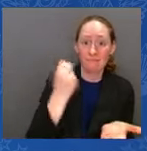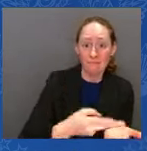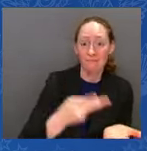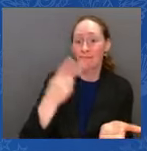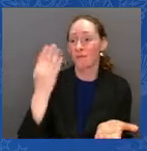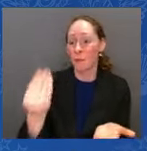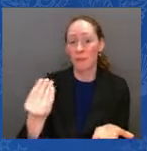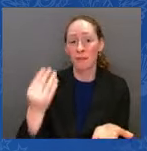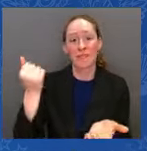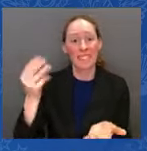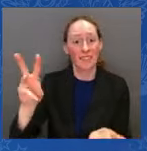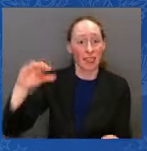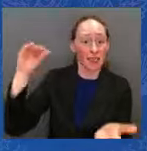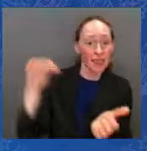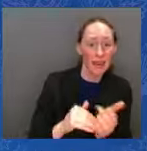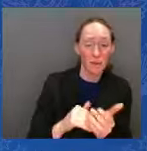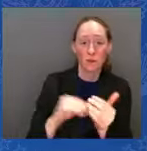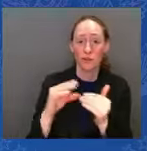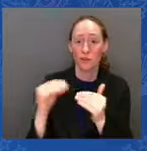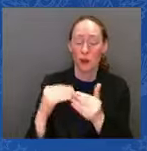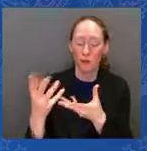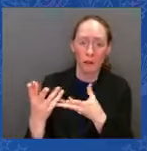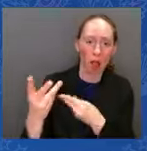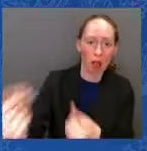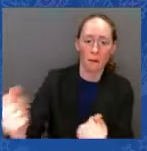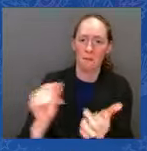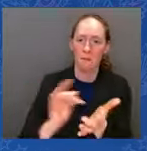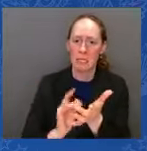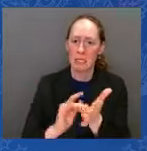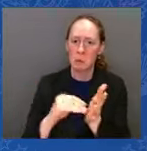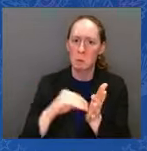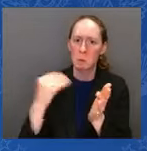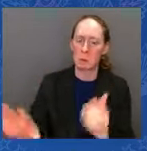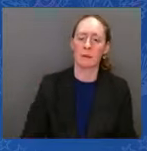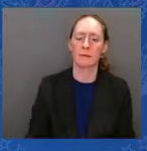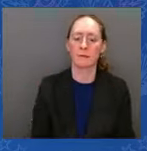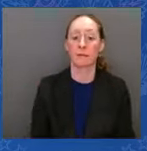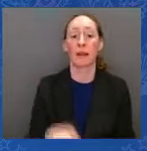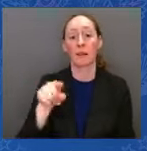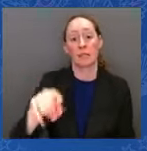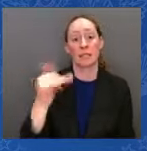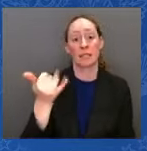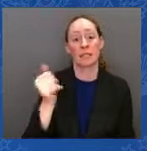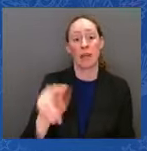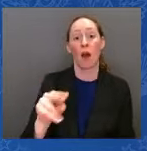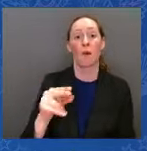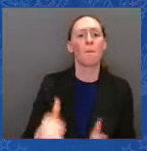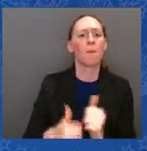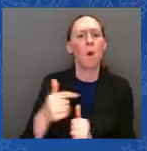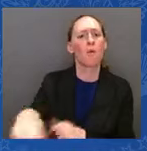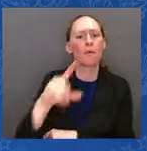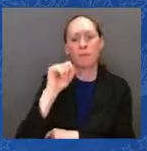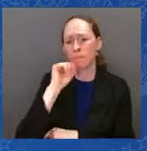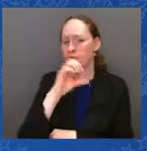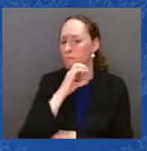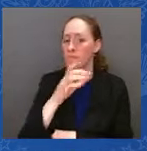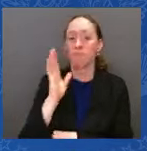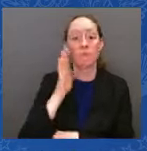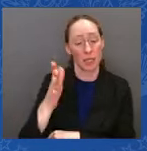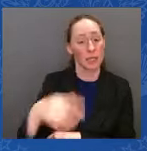next January, the most any senior is going to have to pay is $3,500 for all of their drugs.